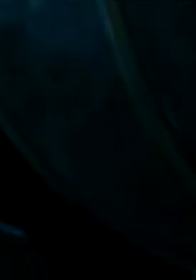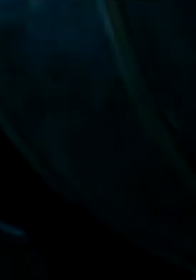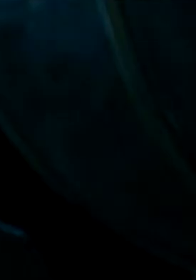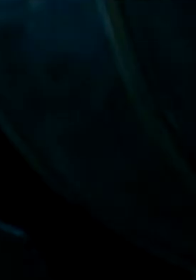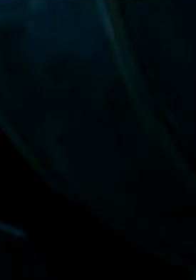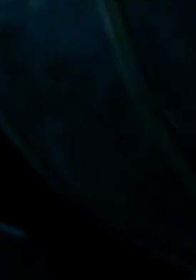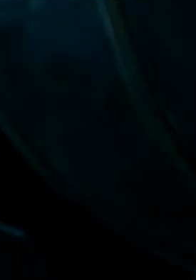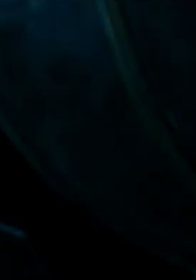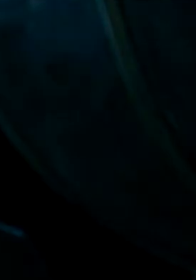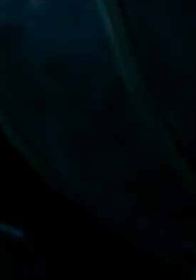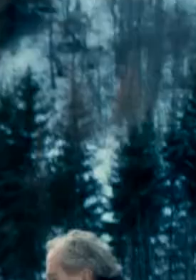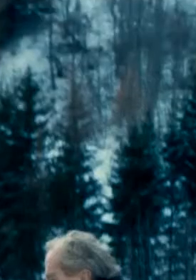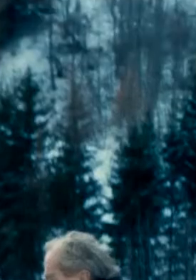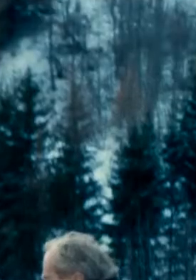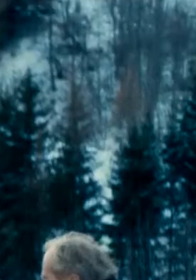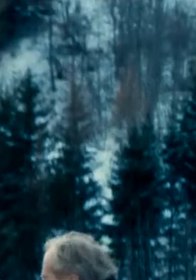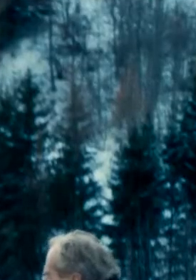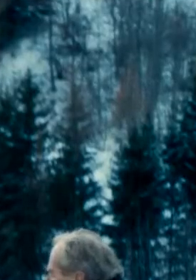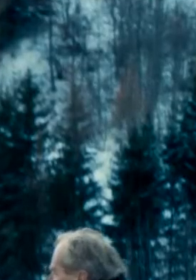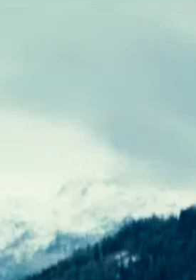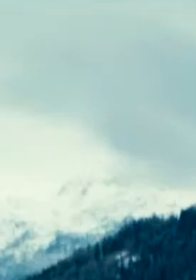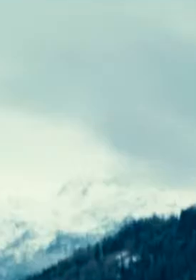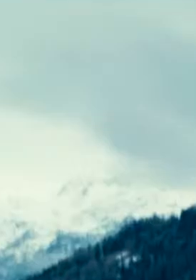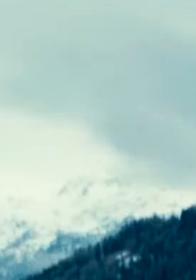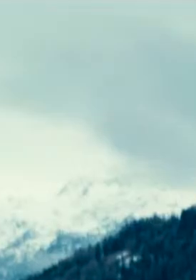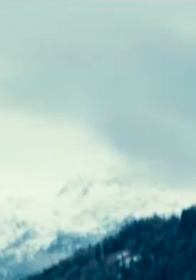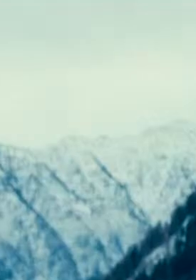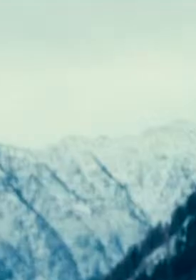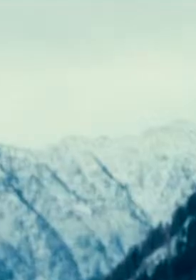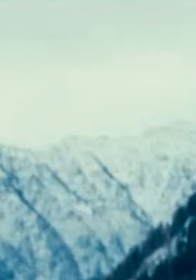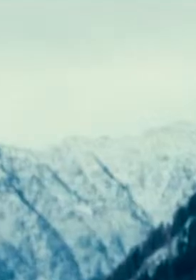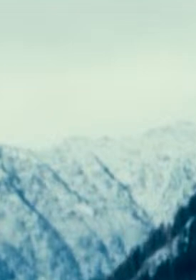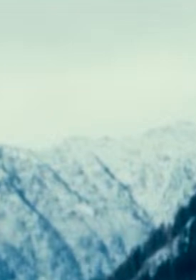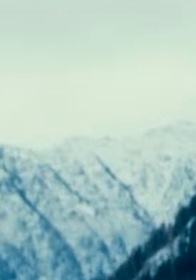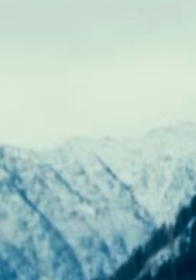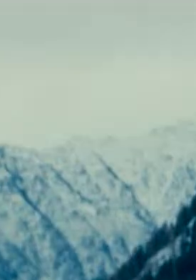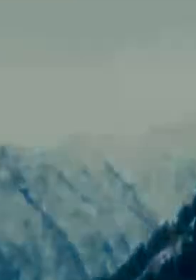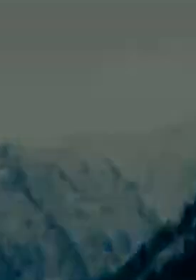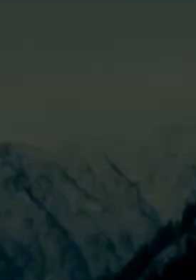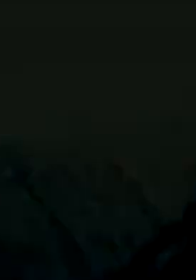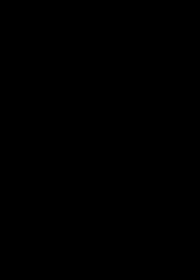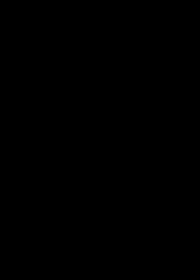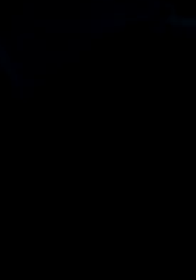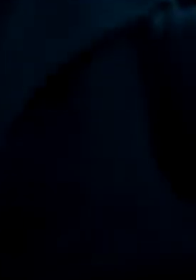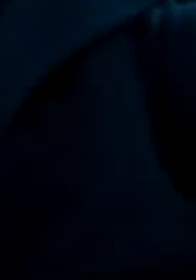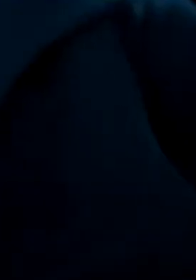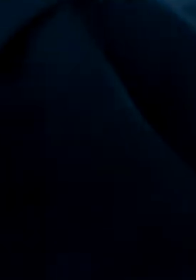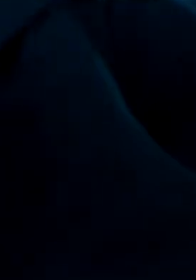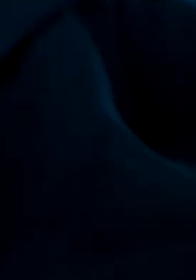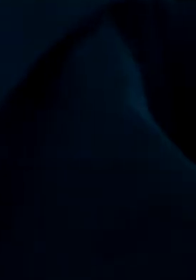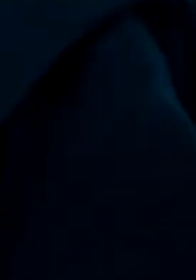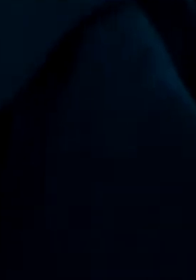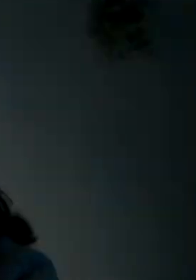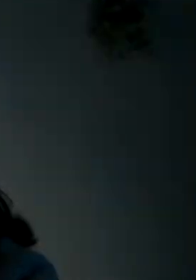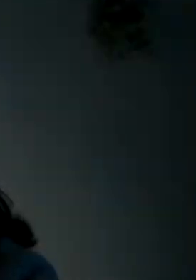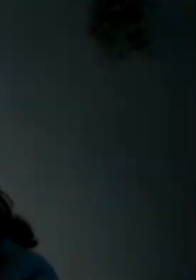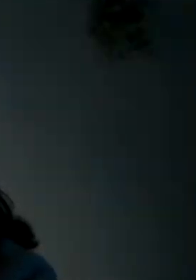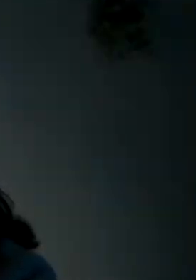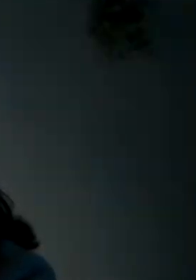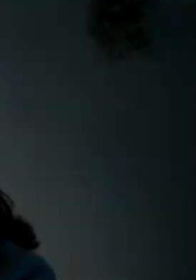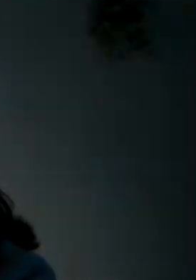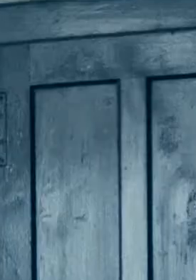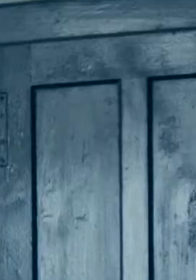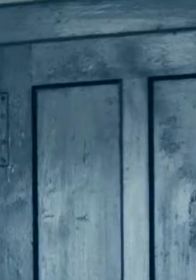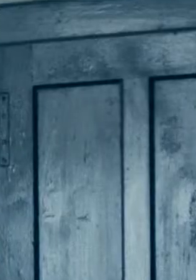Non si sa mai che venga ai tedeschi. Ma i tedeschi da perché? La disegna ancora. La